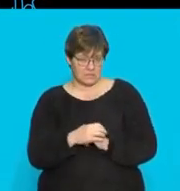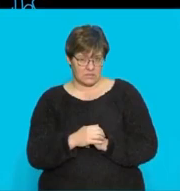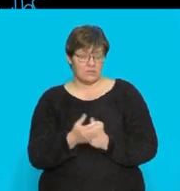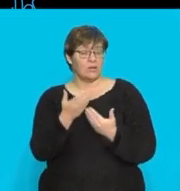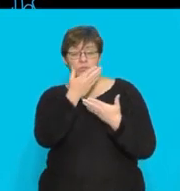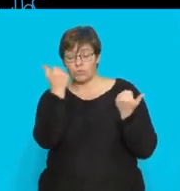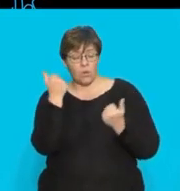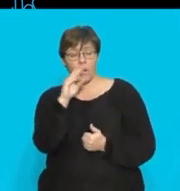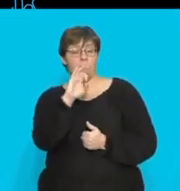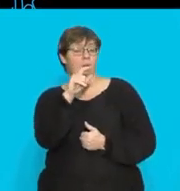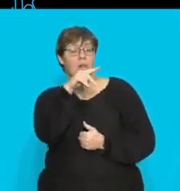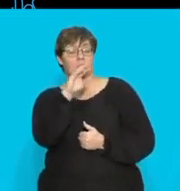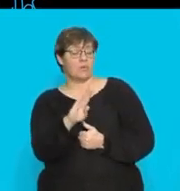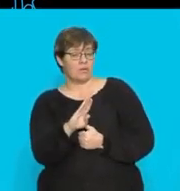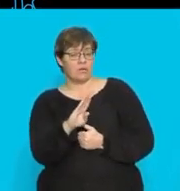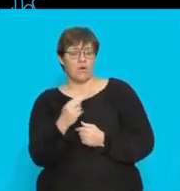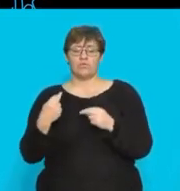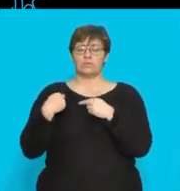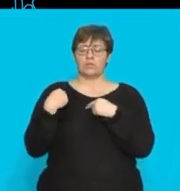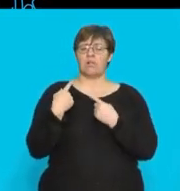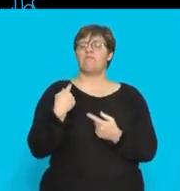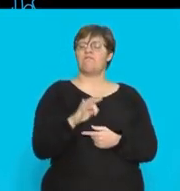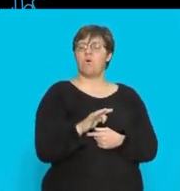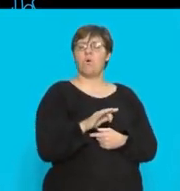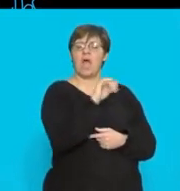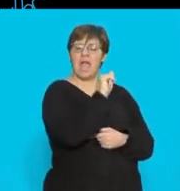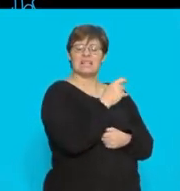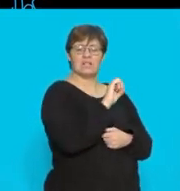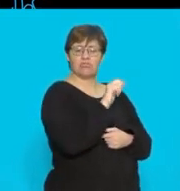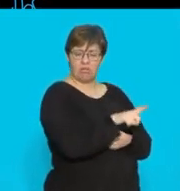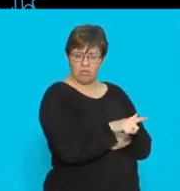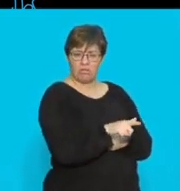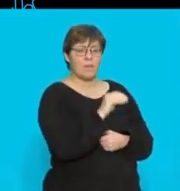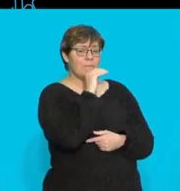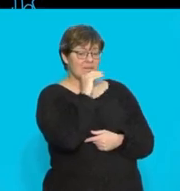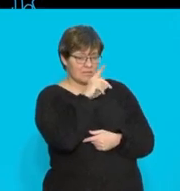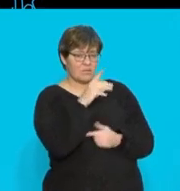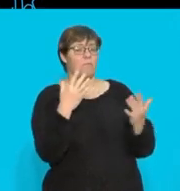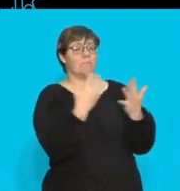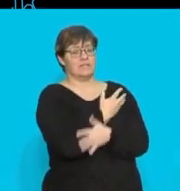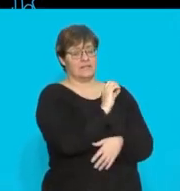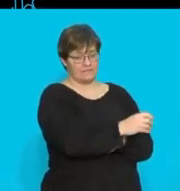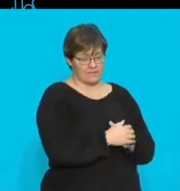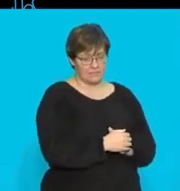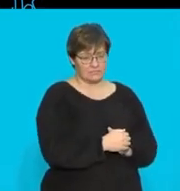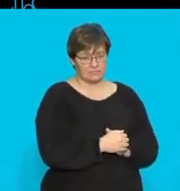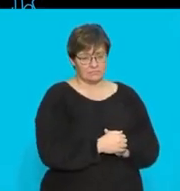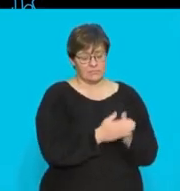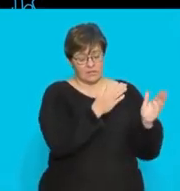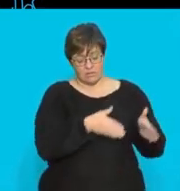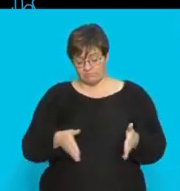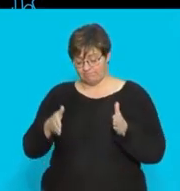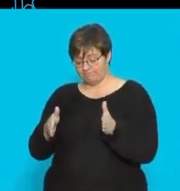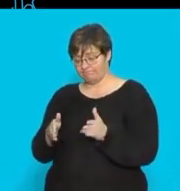you don't know what the bulb is responsible for asexual reproduction, you might have missed that. Okay,